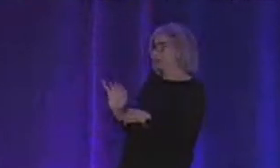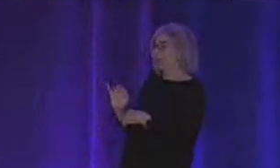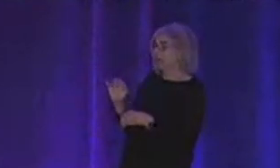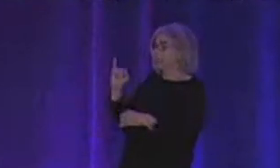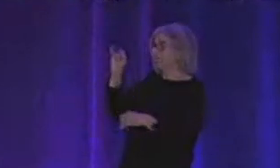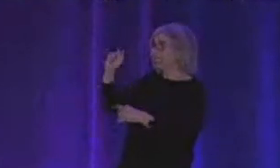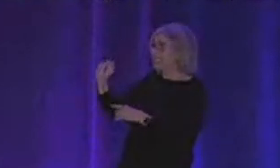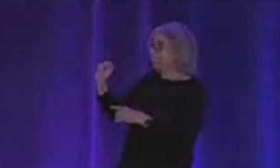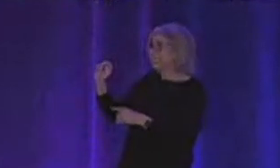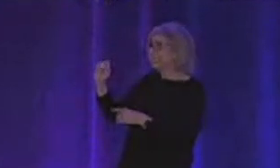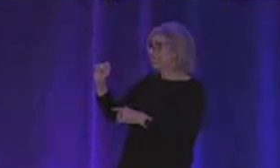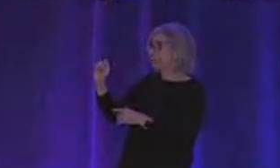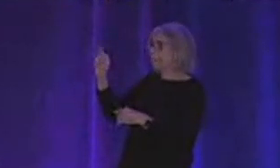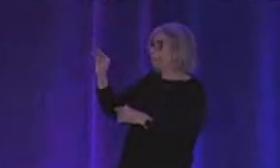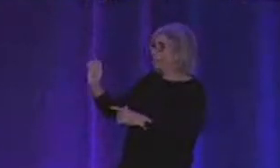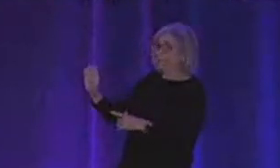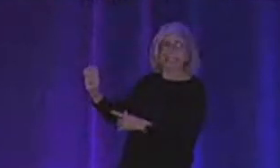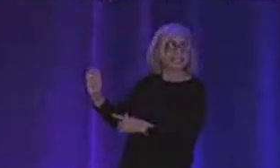me.